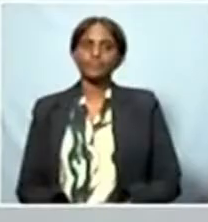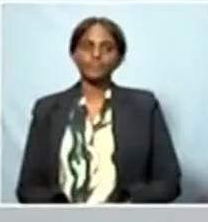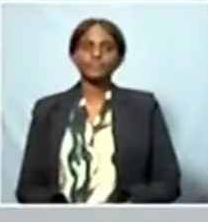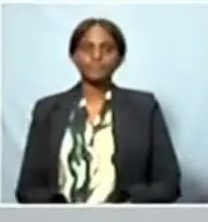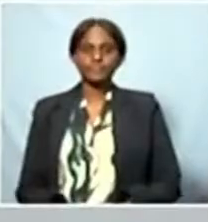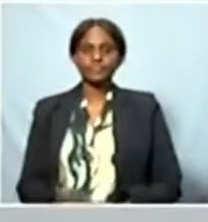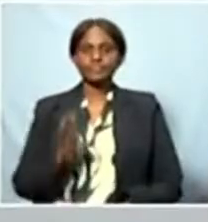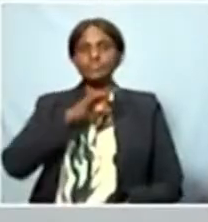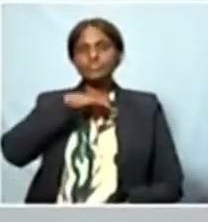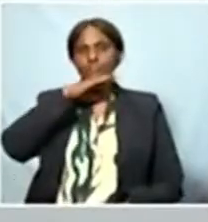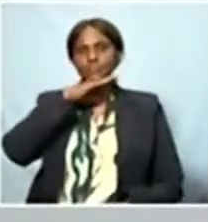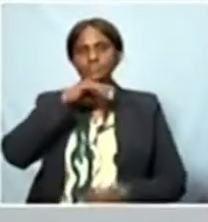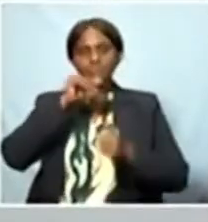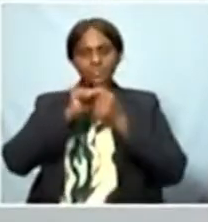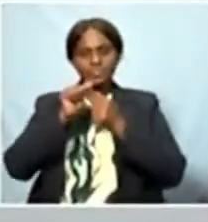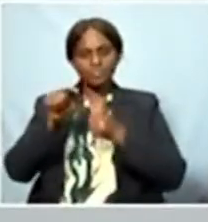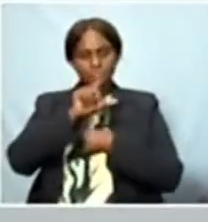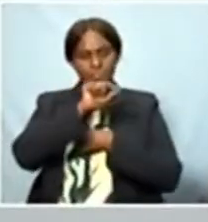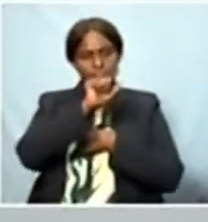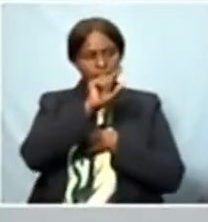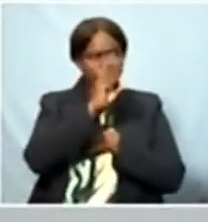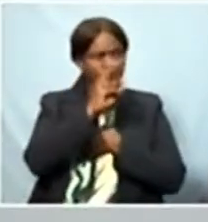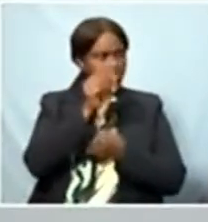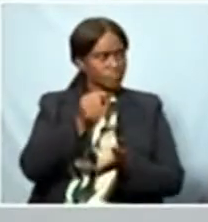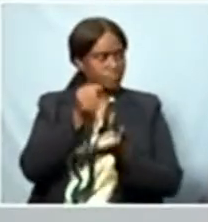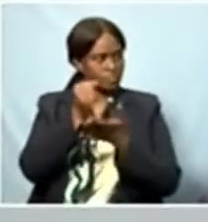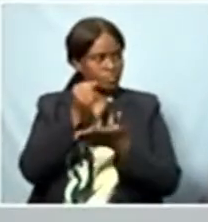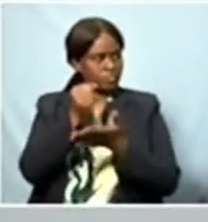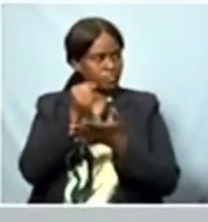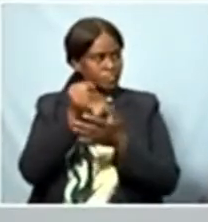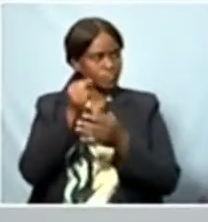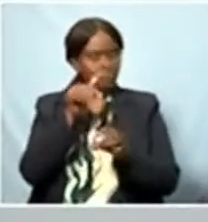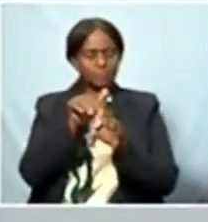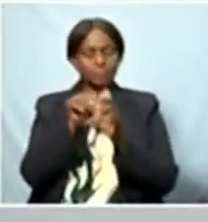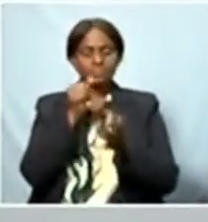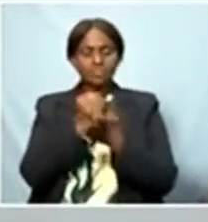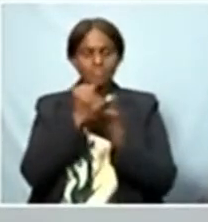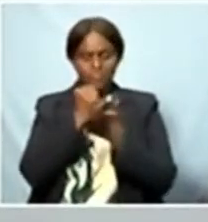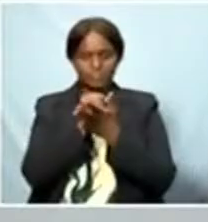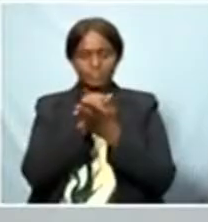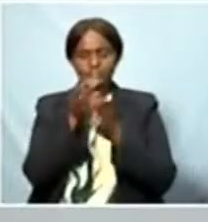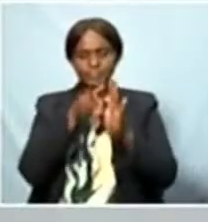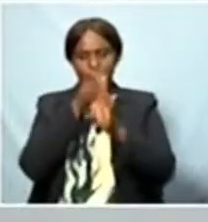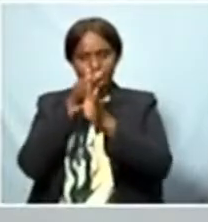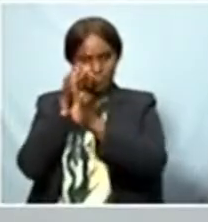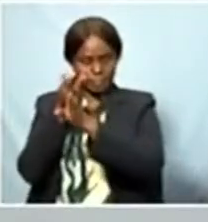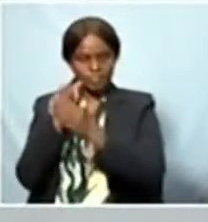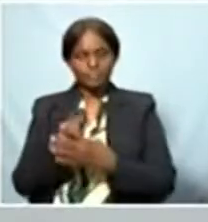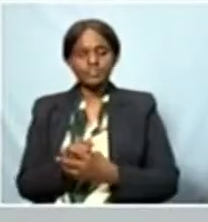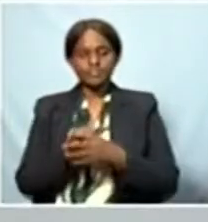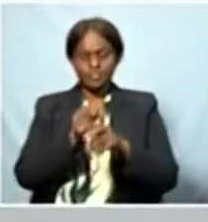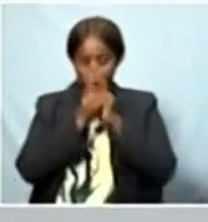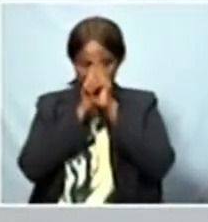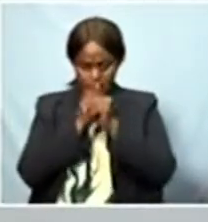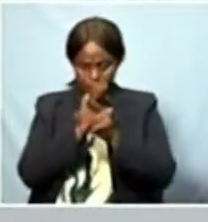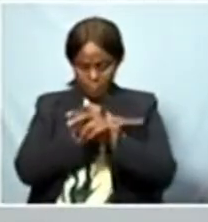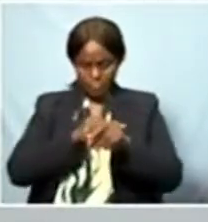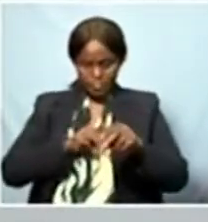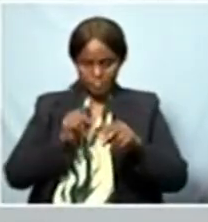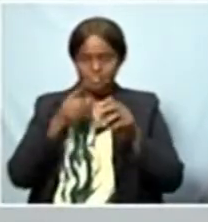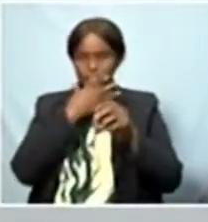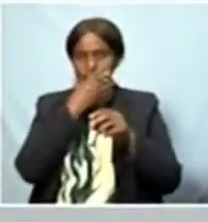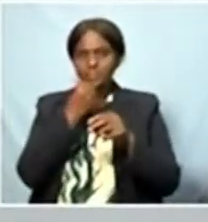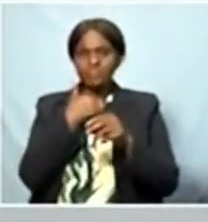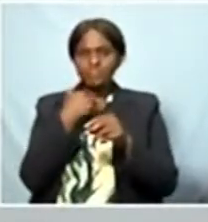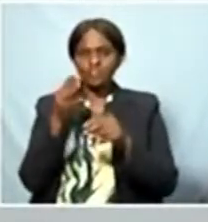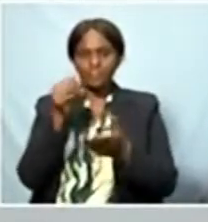Adequacy and ramifications of the 2026 budget allocations in meeting set targets. Honorable members, the Commission notes